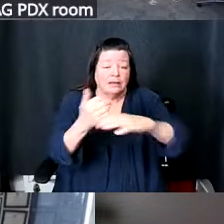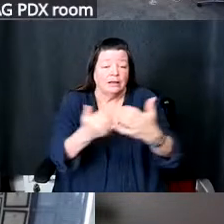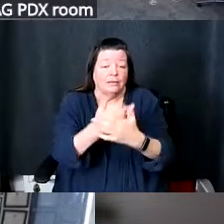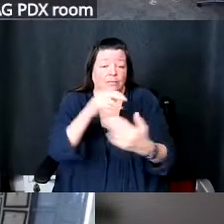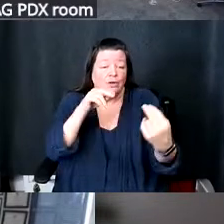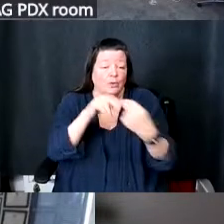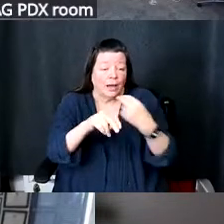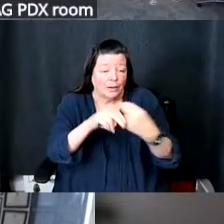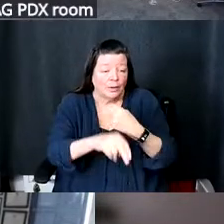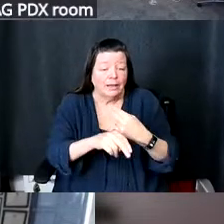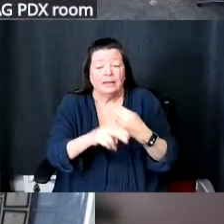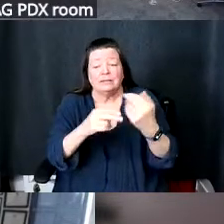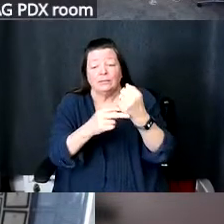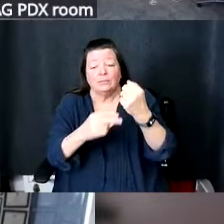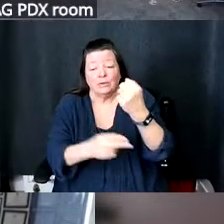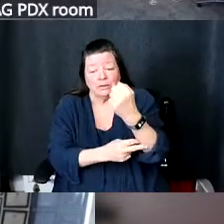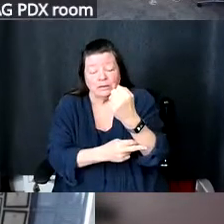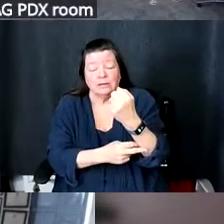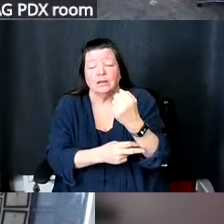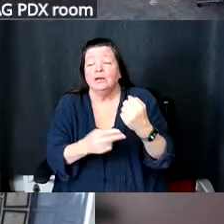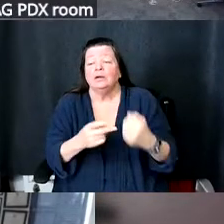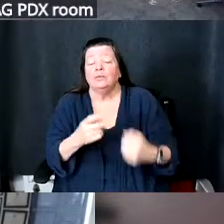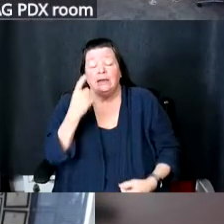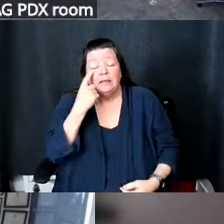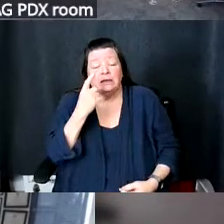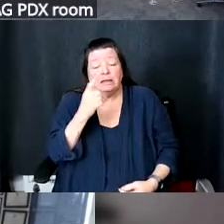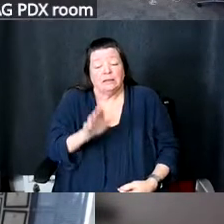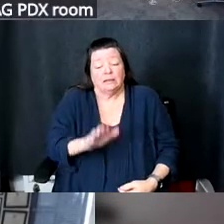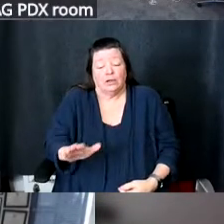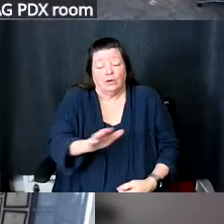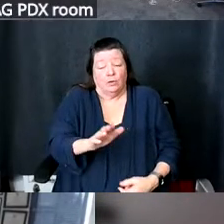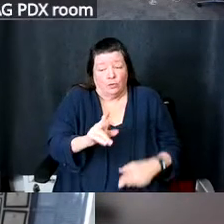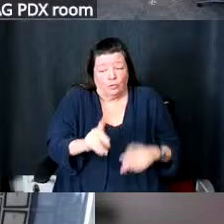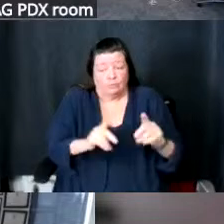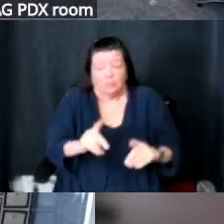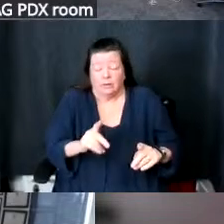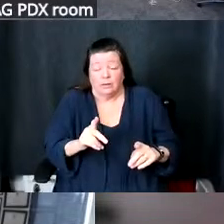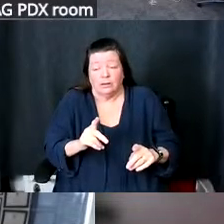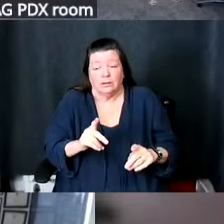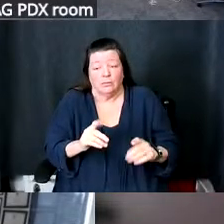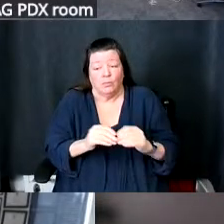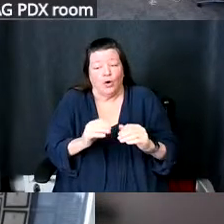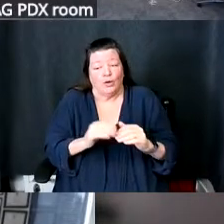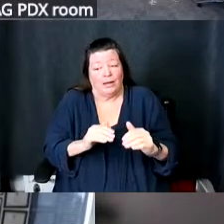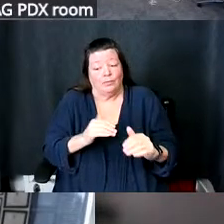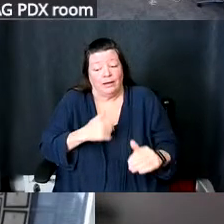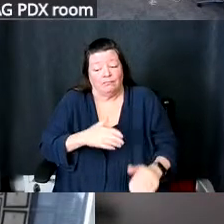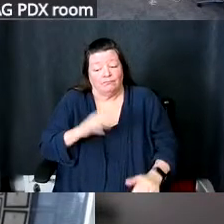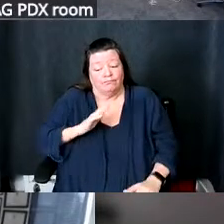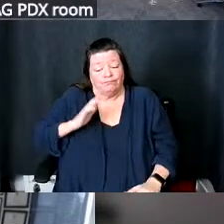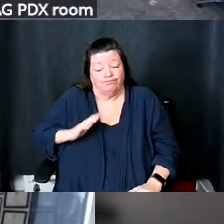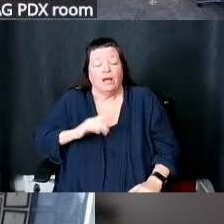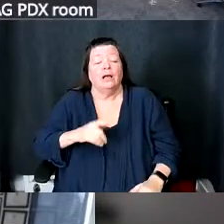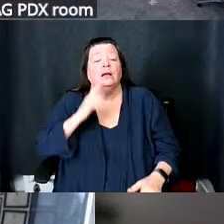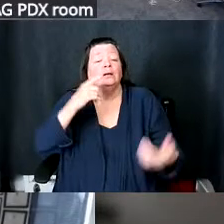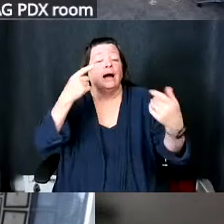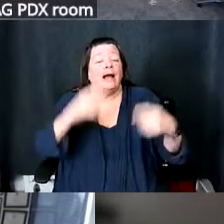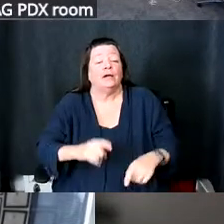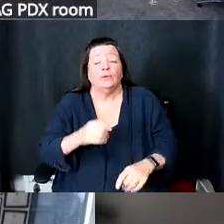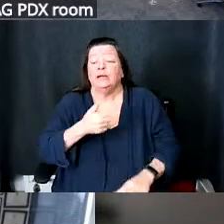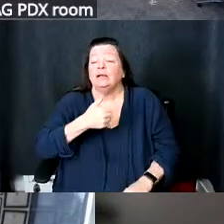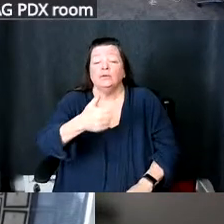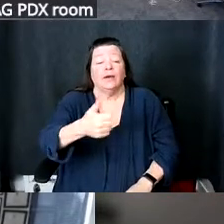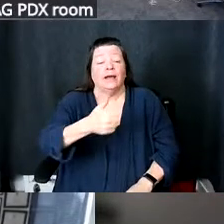interstates and building bridges. And so while I agree that transit should not be building